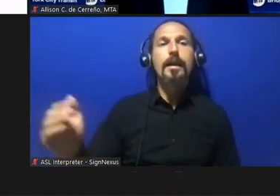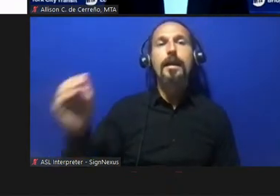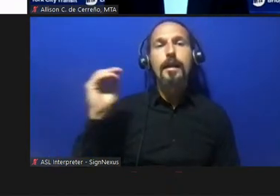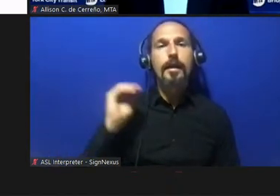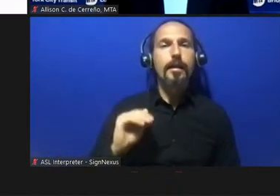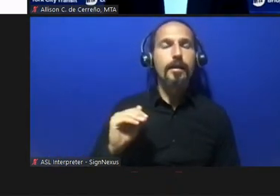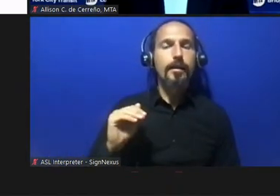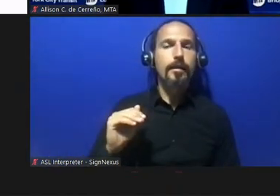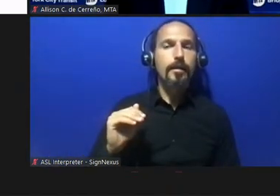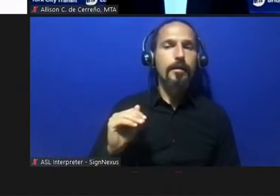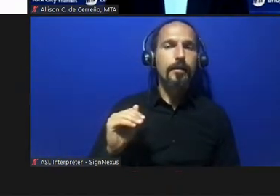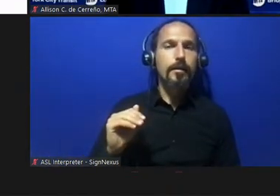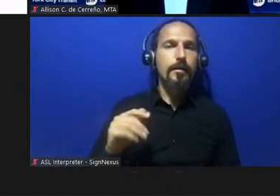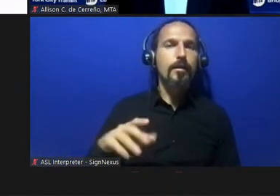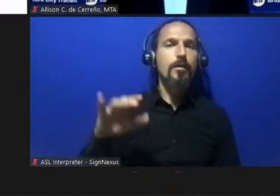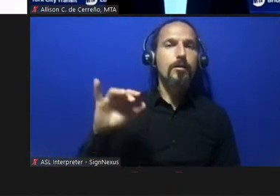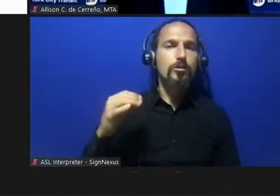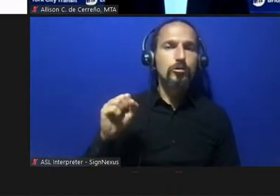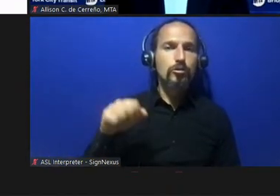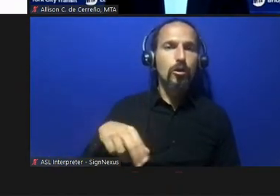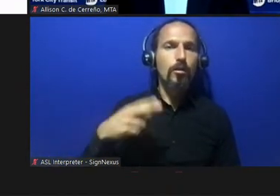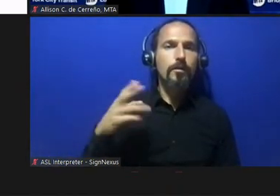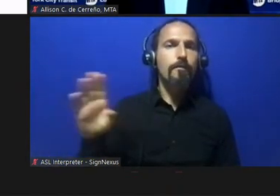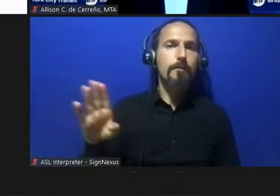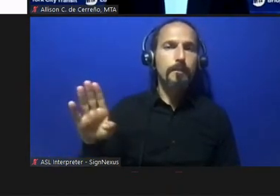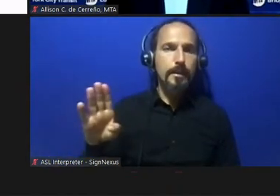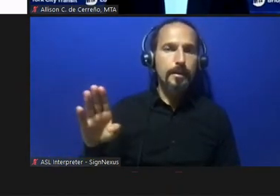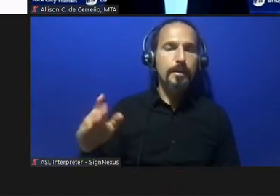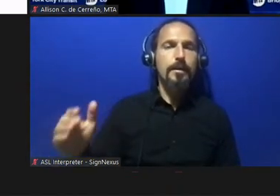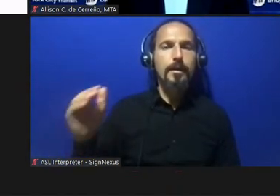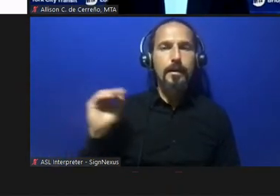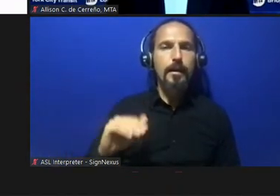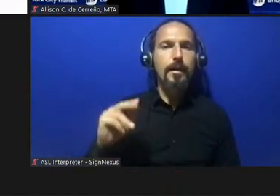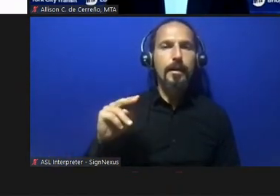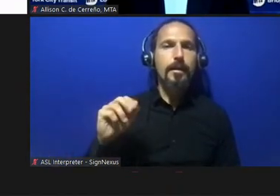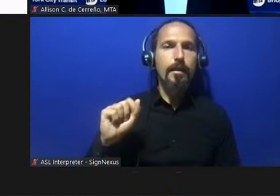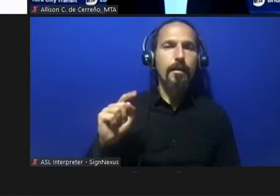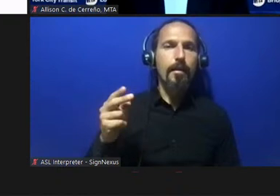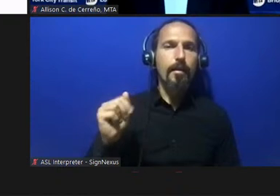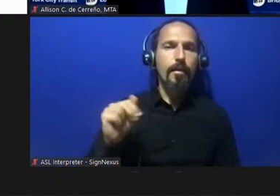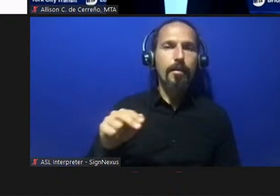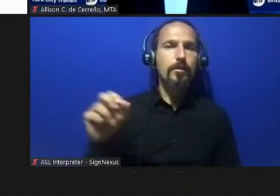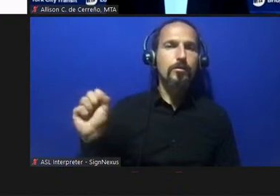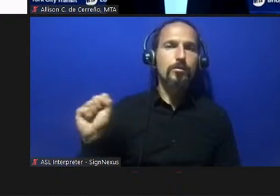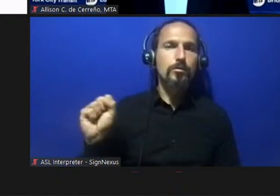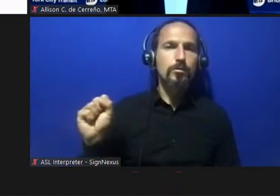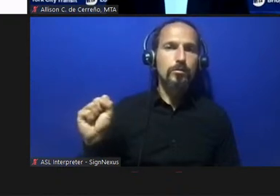speaker is joseph b followed by nathan stedola